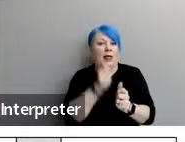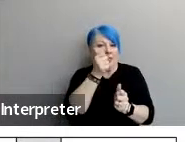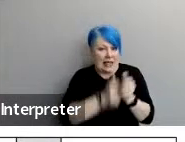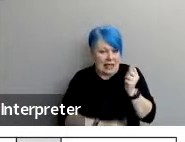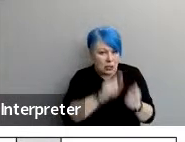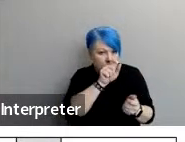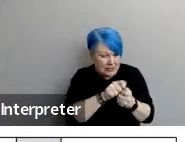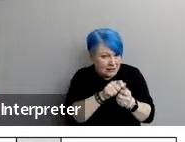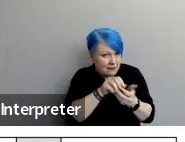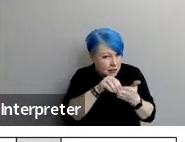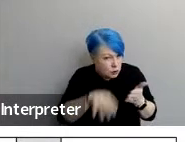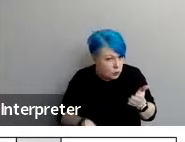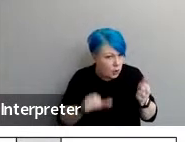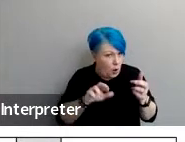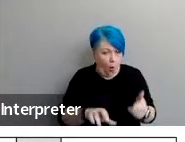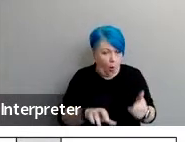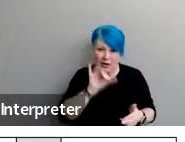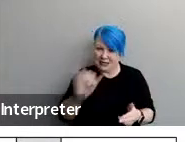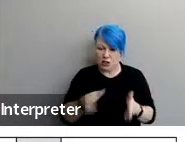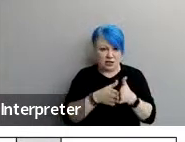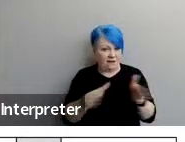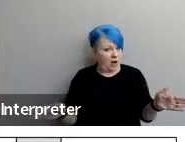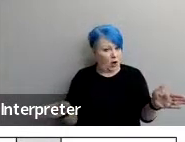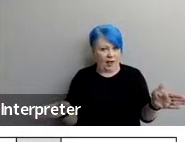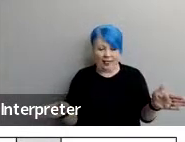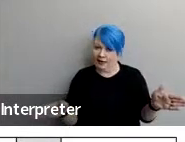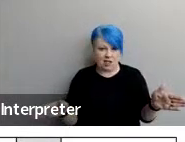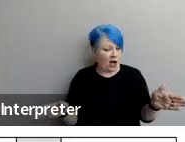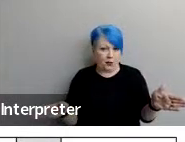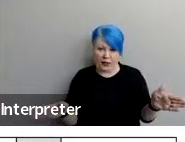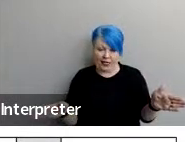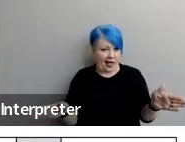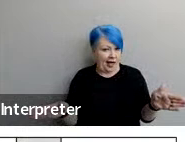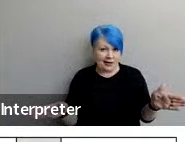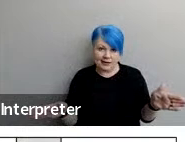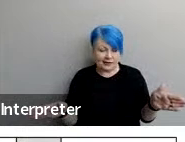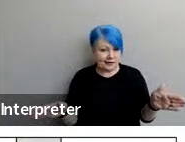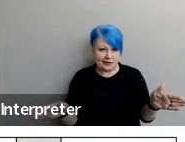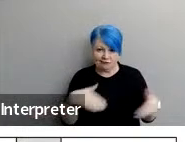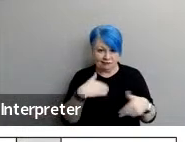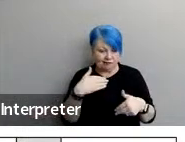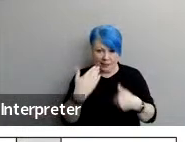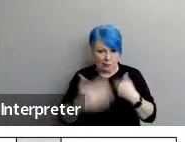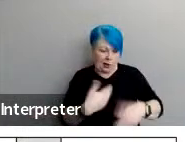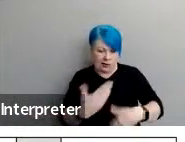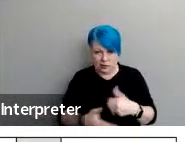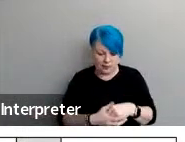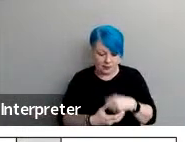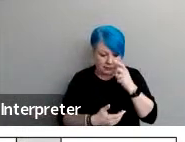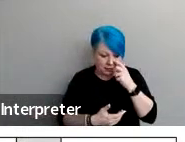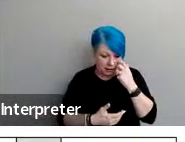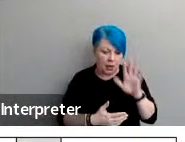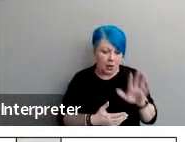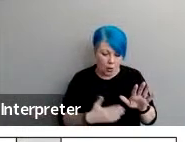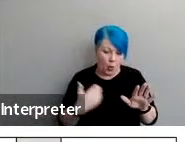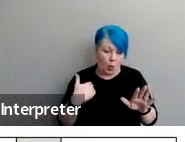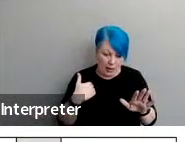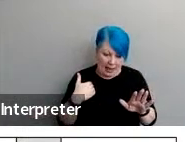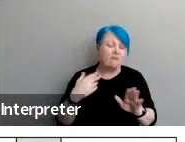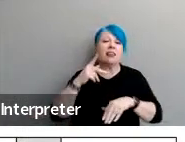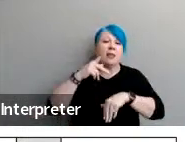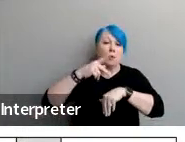development opportunities that exist for principals and for school leaders. To name a few, we have our Principal Institute,